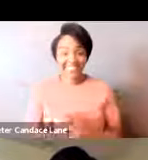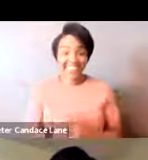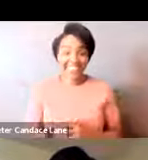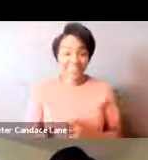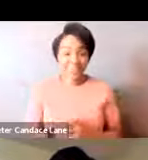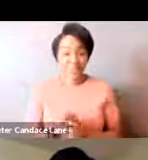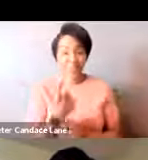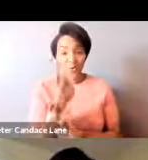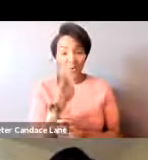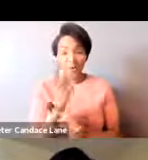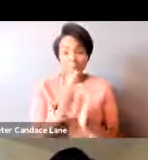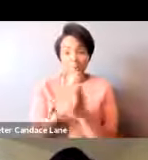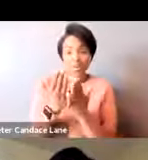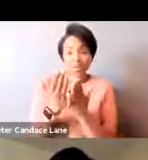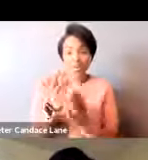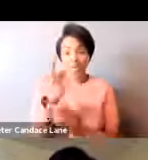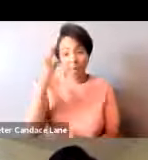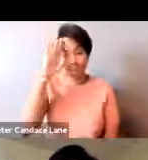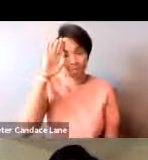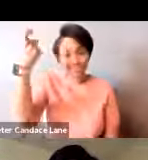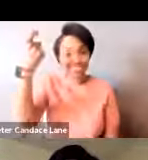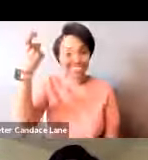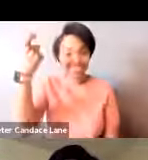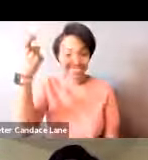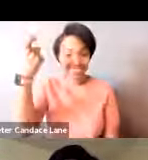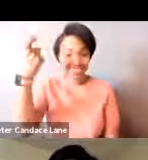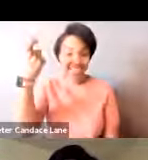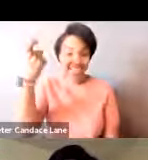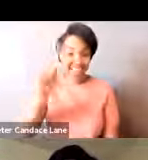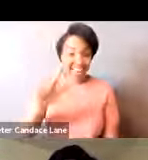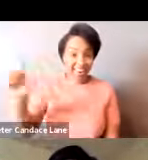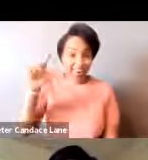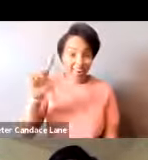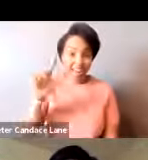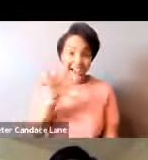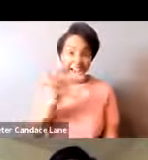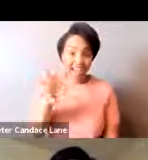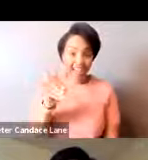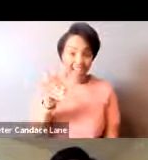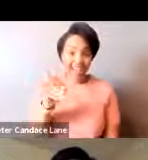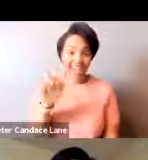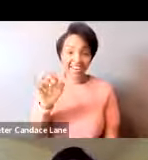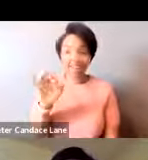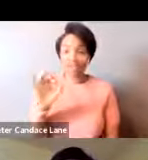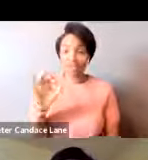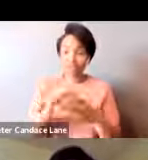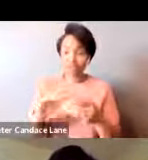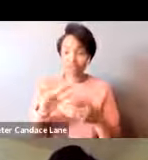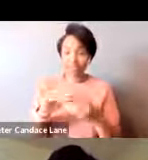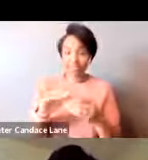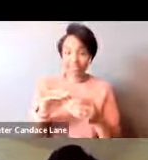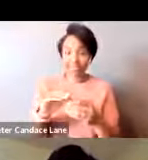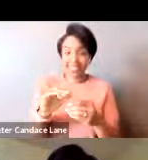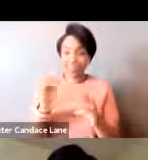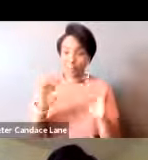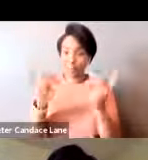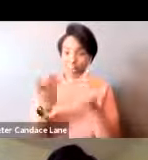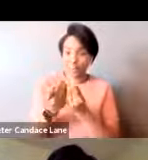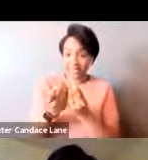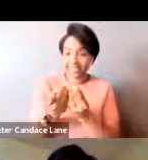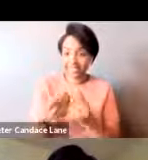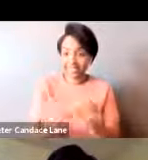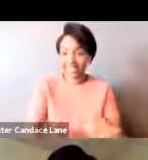One Book, One Bronx, the Leonard Leaf Library, the Africana Studies Department, the Women's Studies Department,